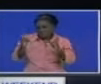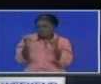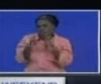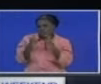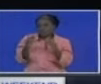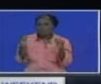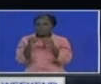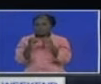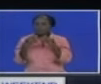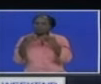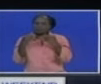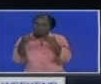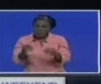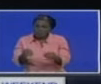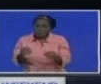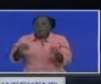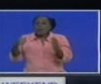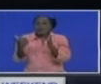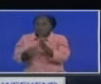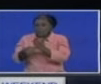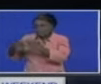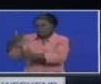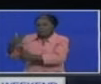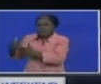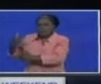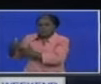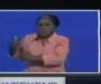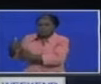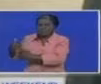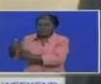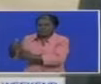meetings to address the latest boundary dispute.